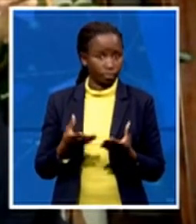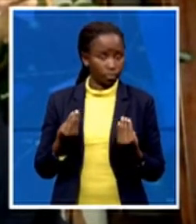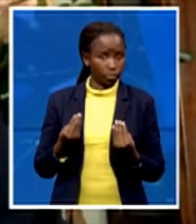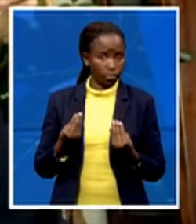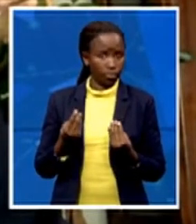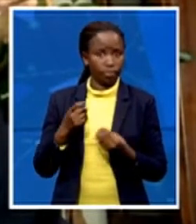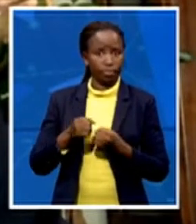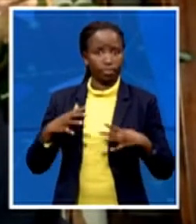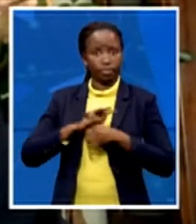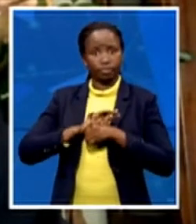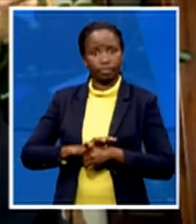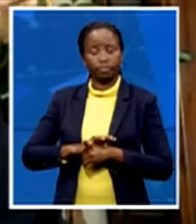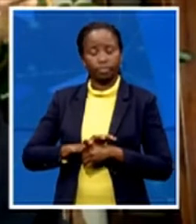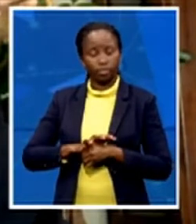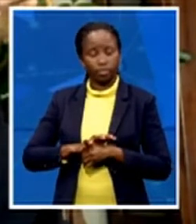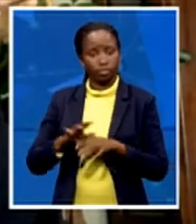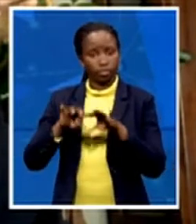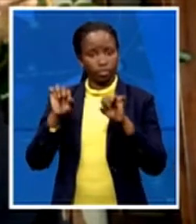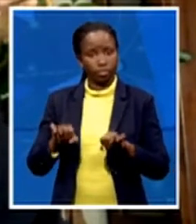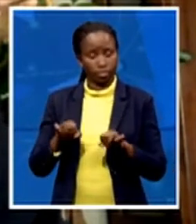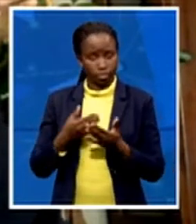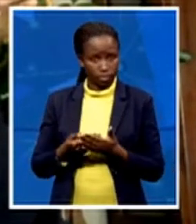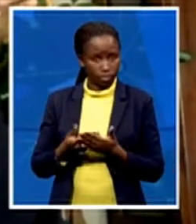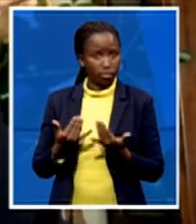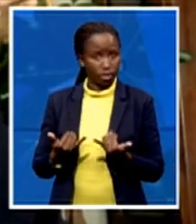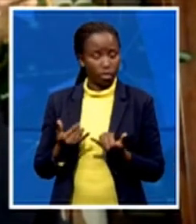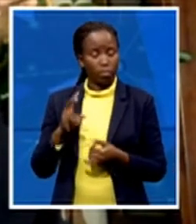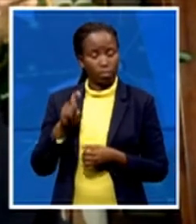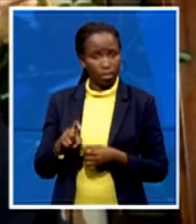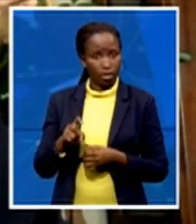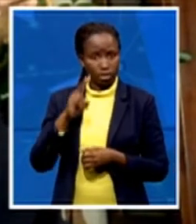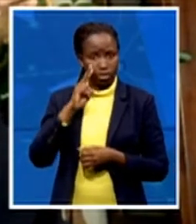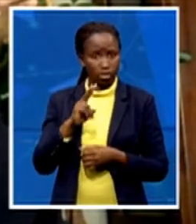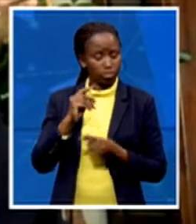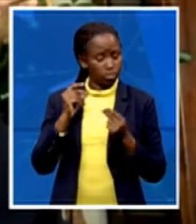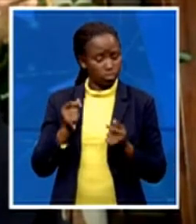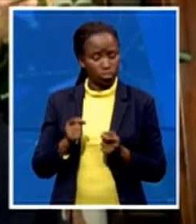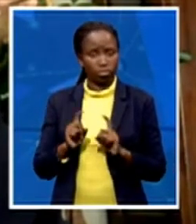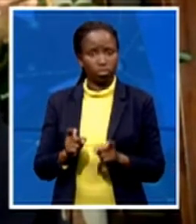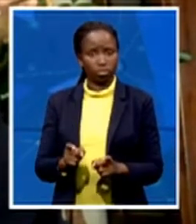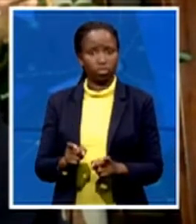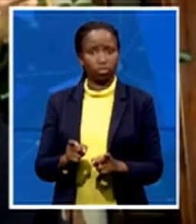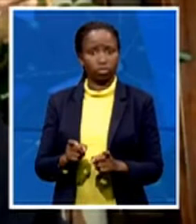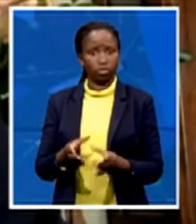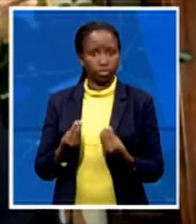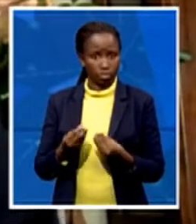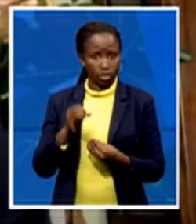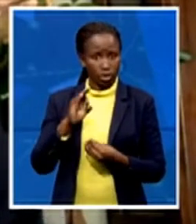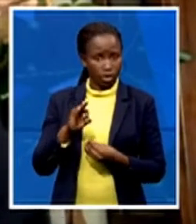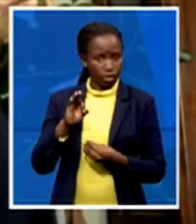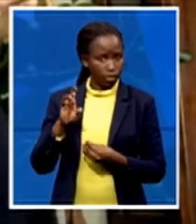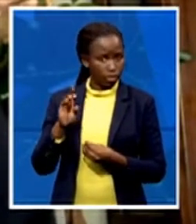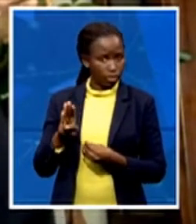do need to see an urgent outcome of the FDA and the USA on whether we can actually go